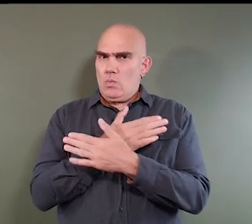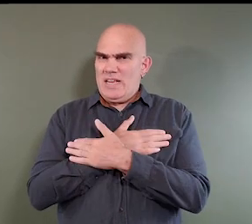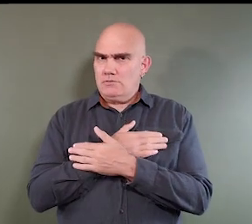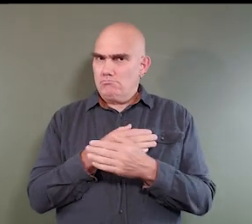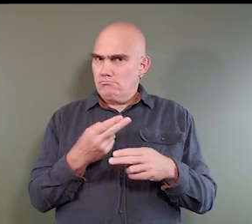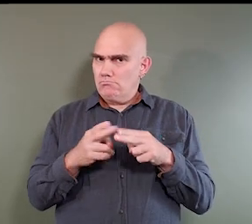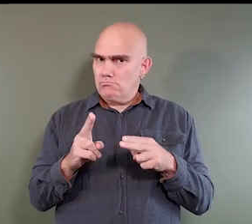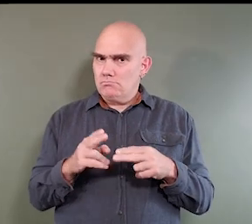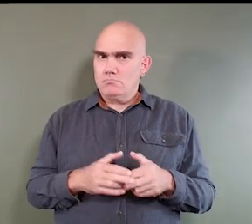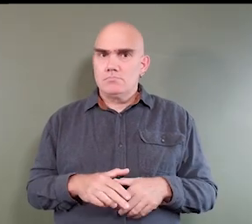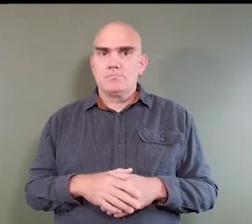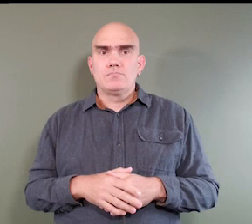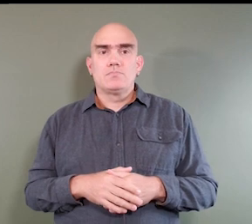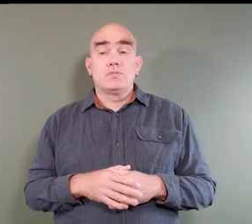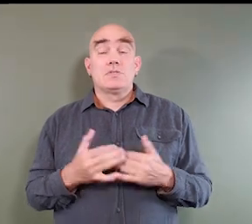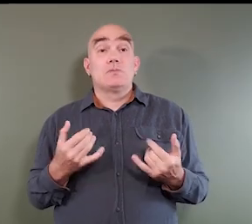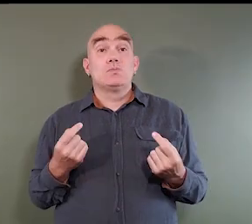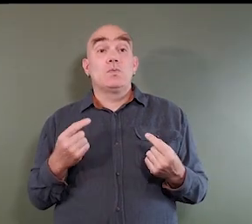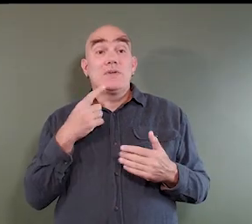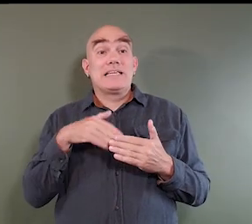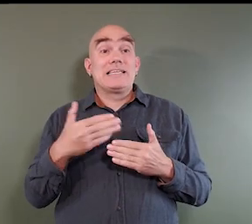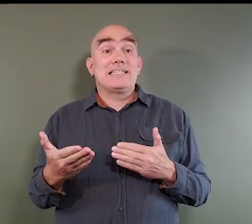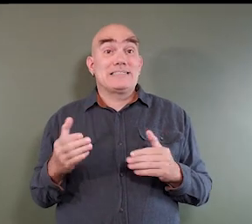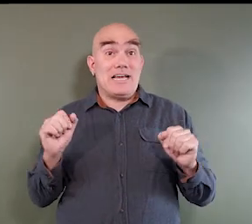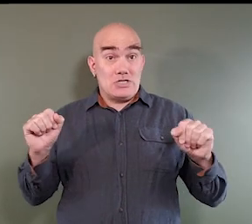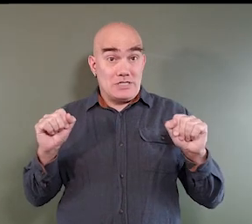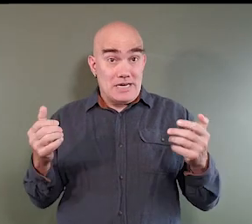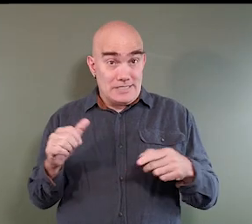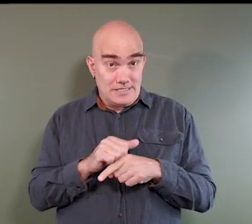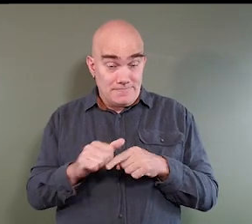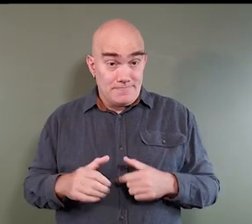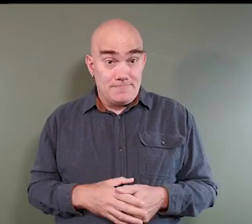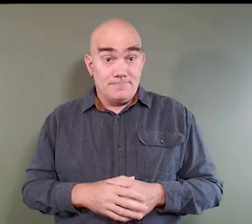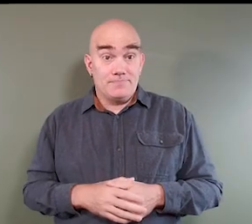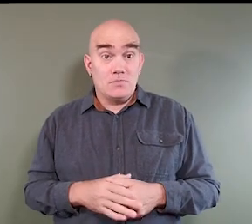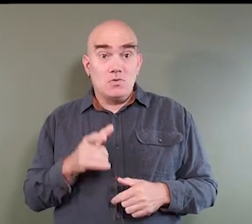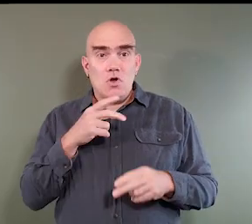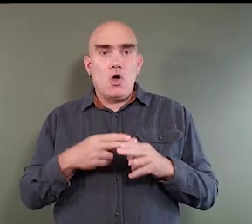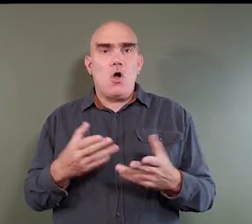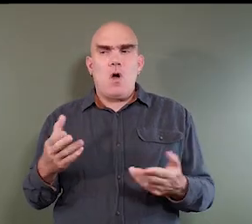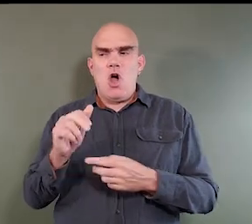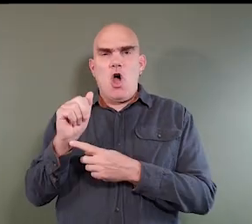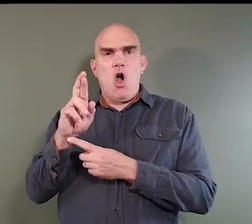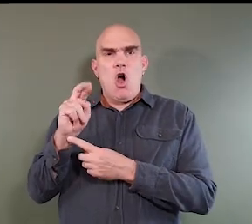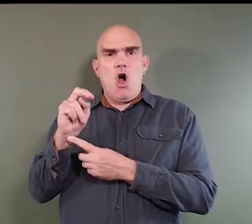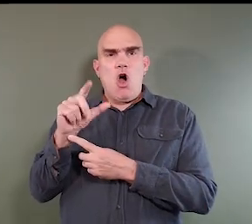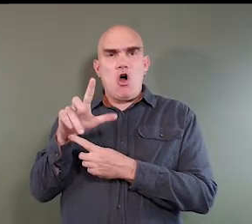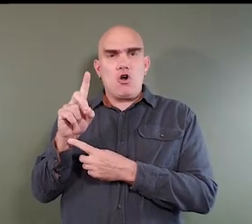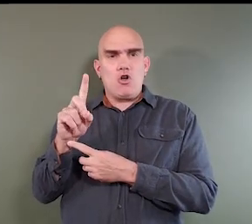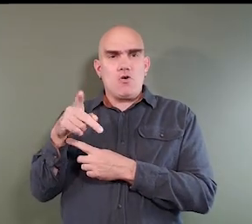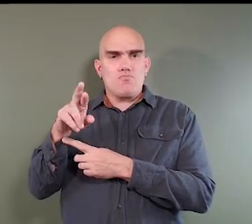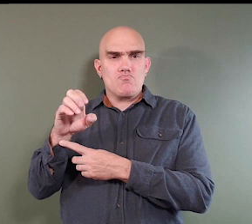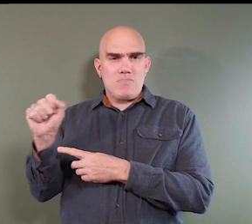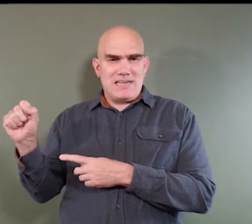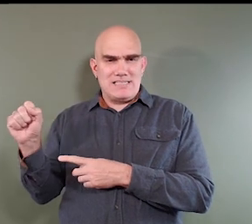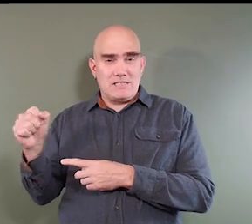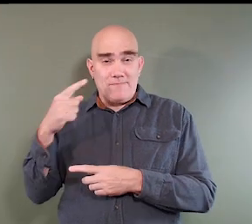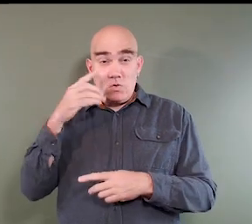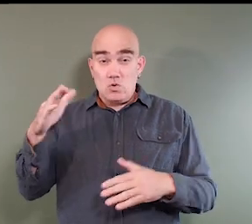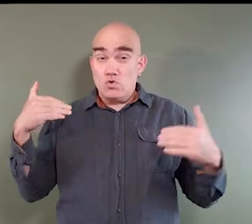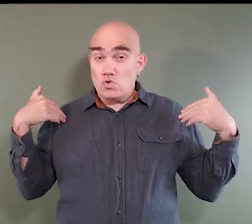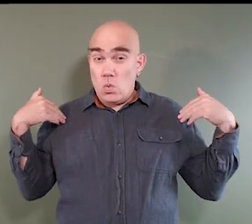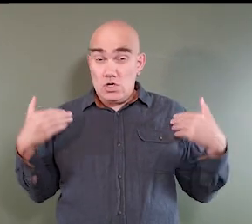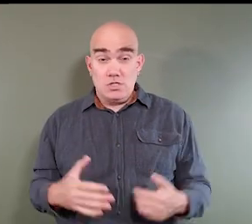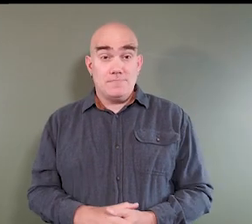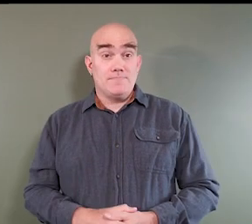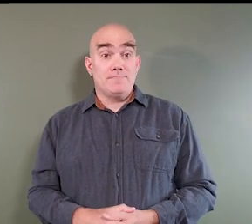is a quick rest. What we're gonna do now is the next exercise. It's called Arnold press. This is for your